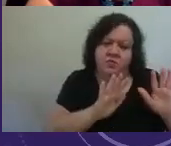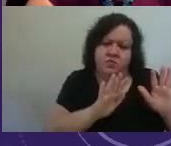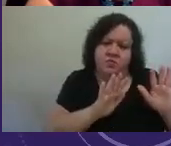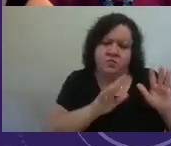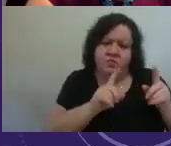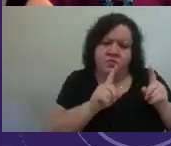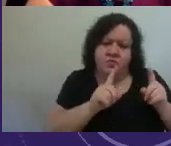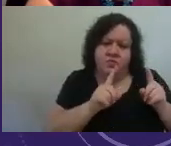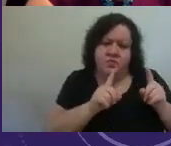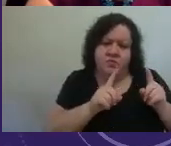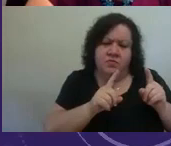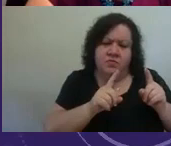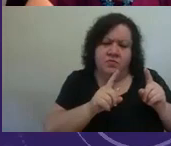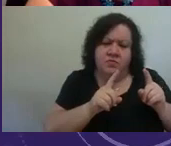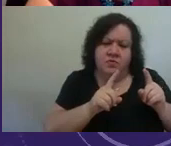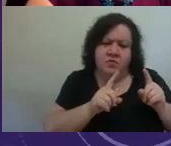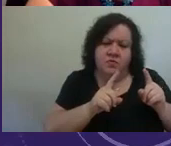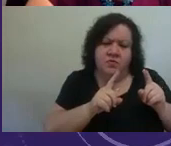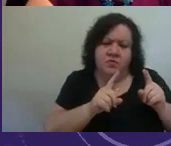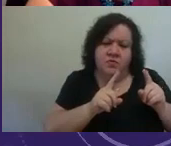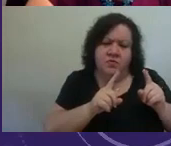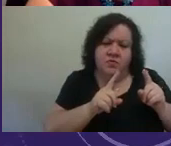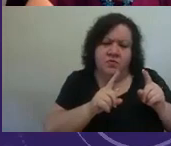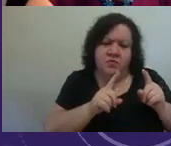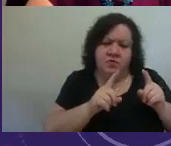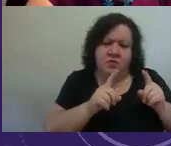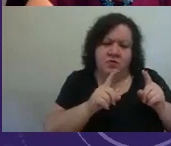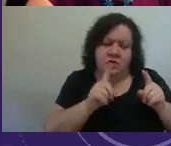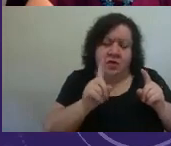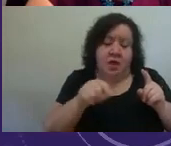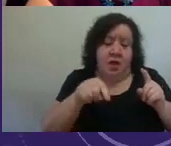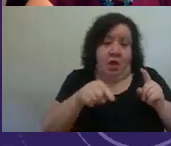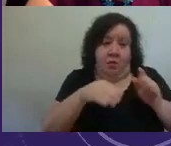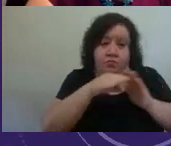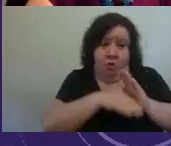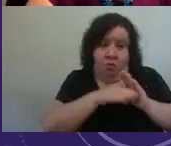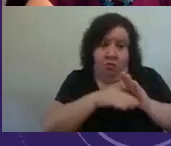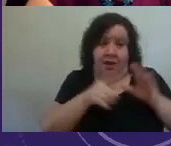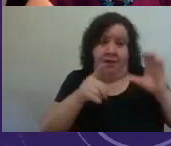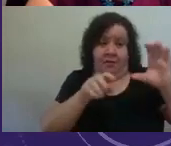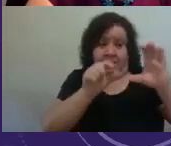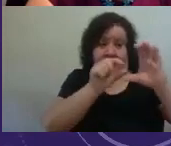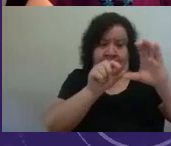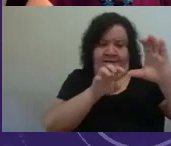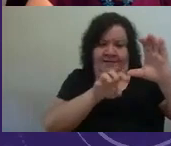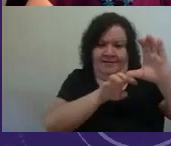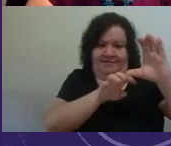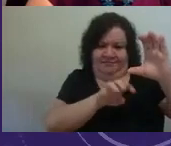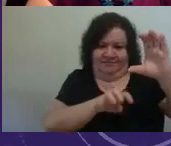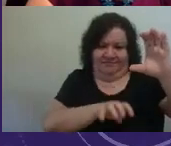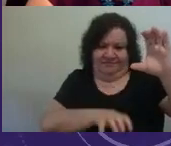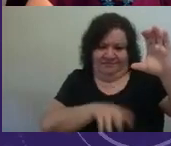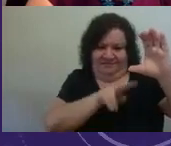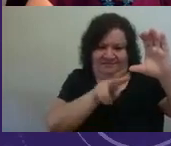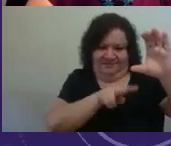is that the post is read first, and as they move down, it says image, and then the screen reader user